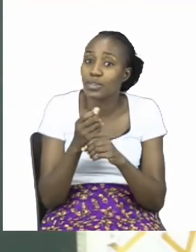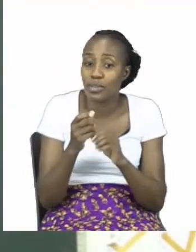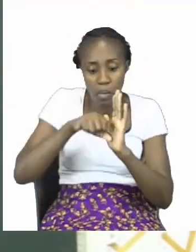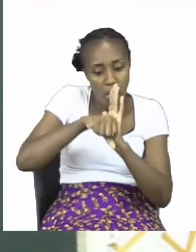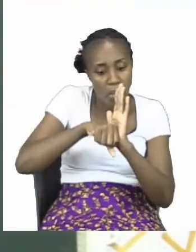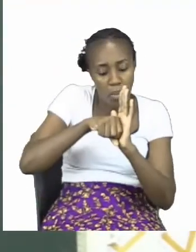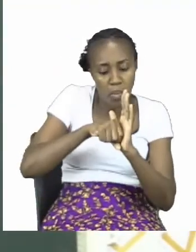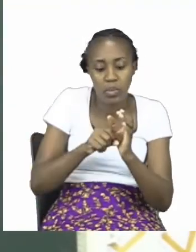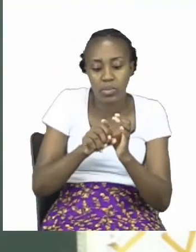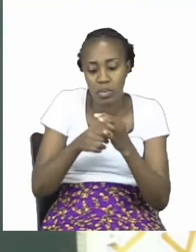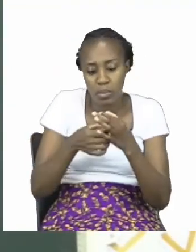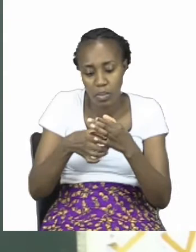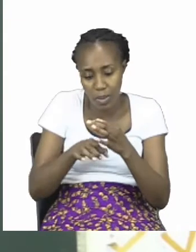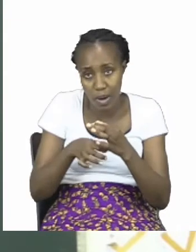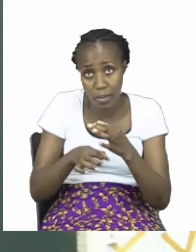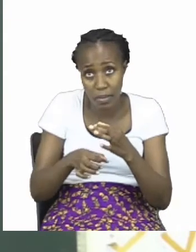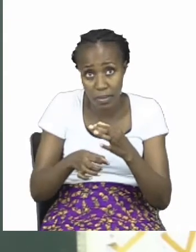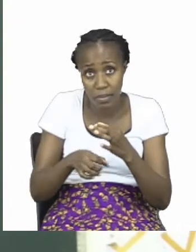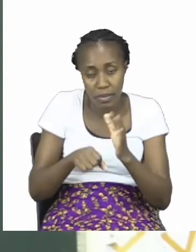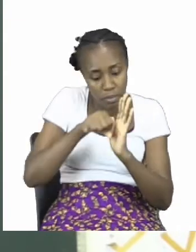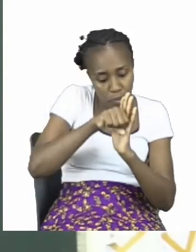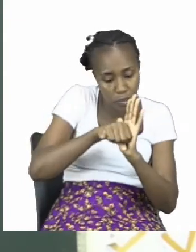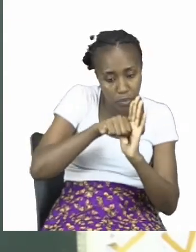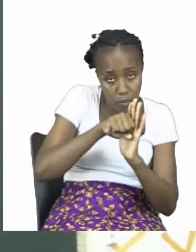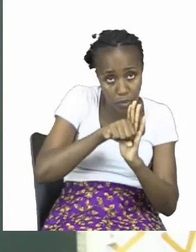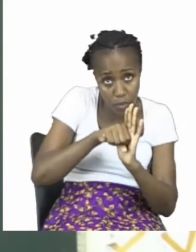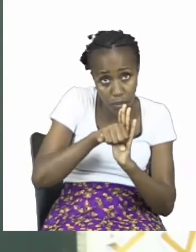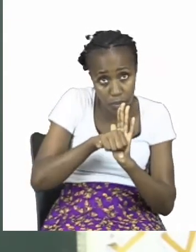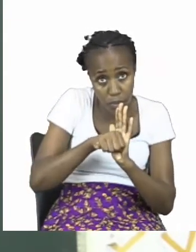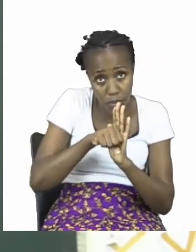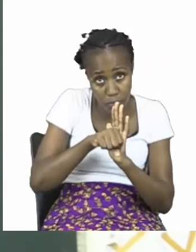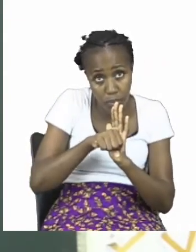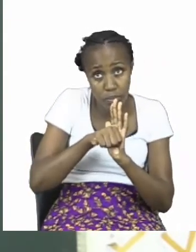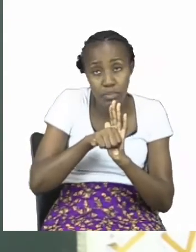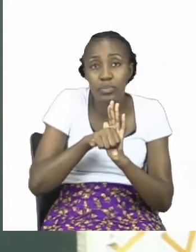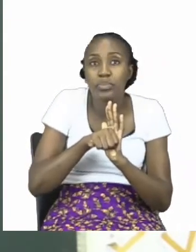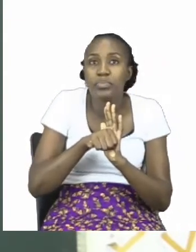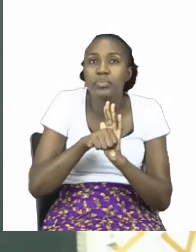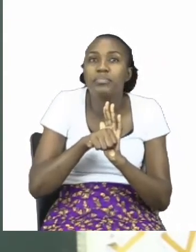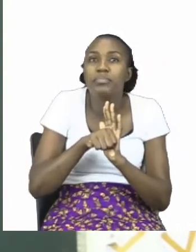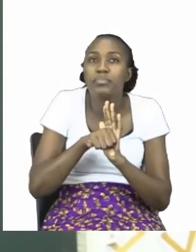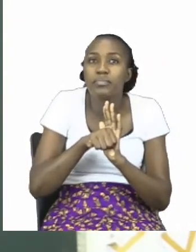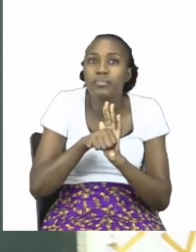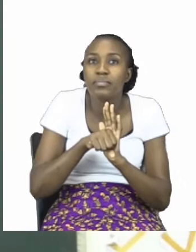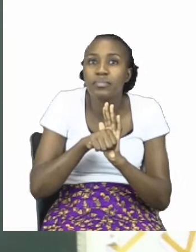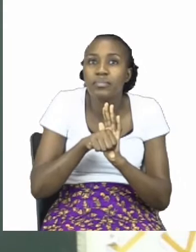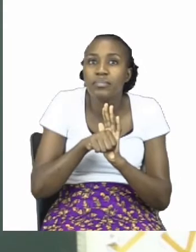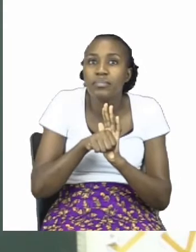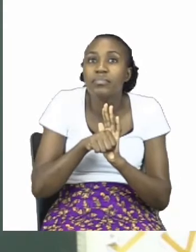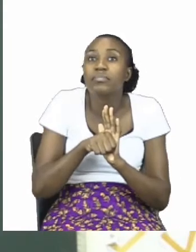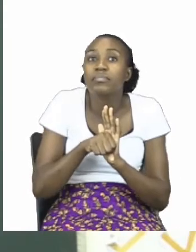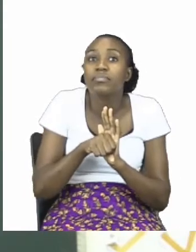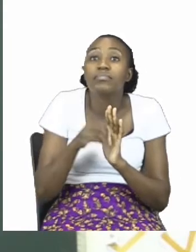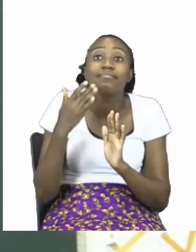your glue is something that you can use. Make sure it's also something that will help it stick carefully. If you're going to